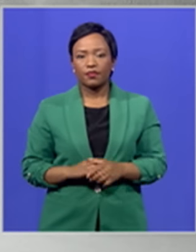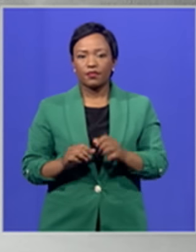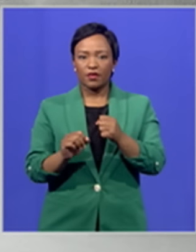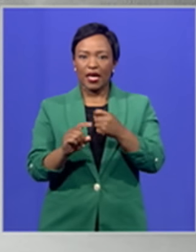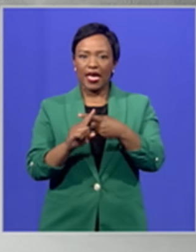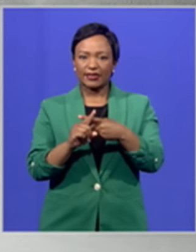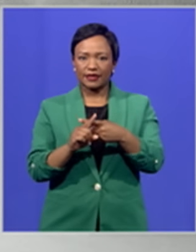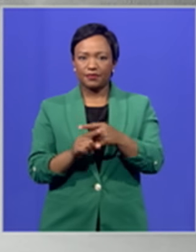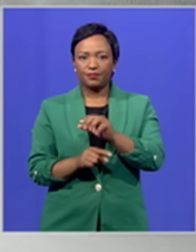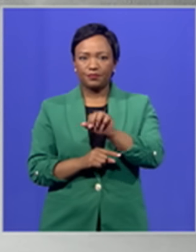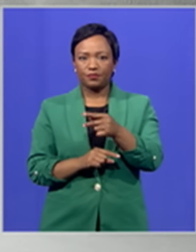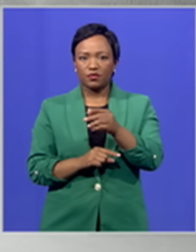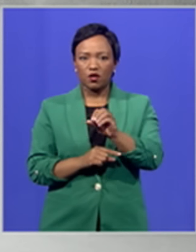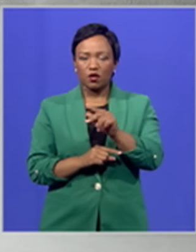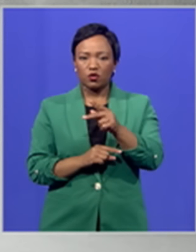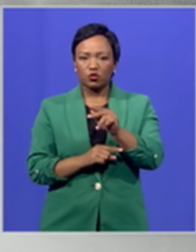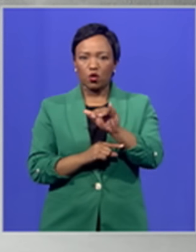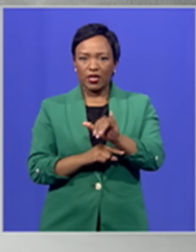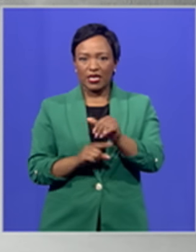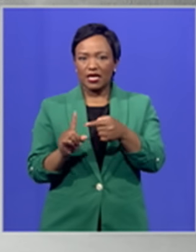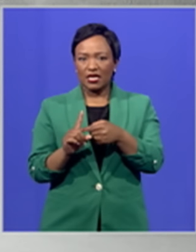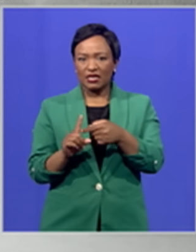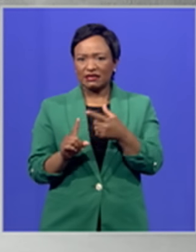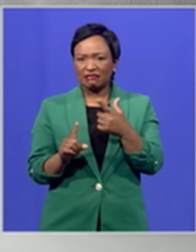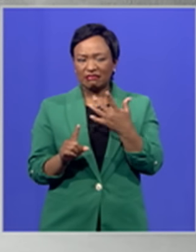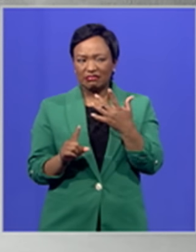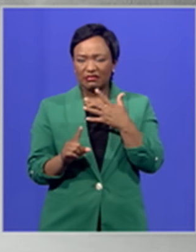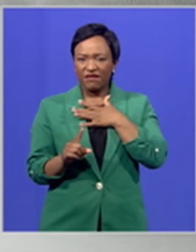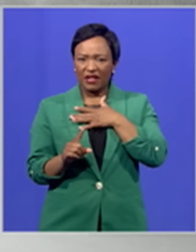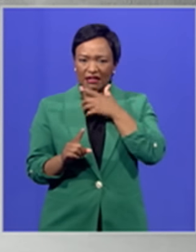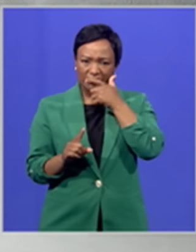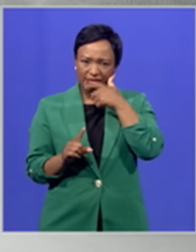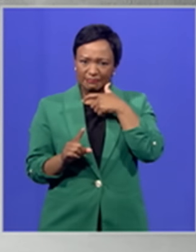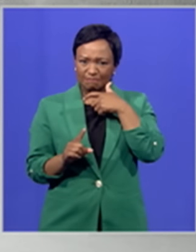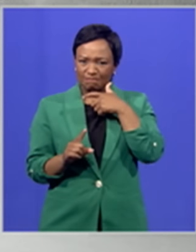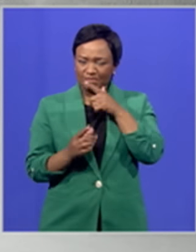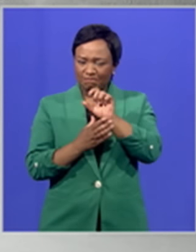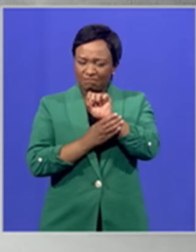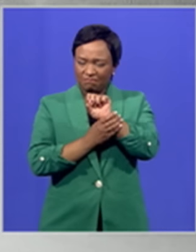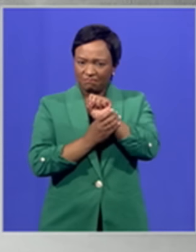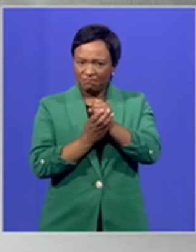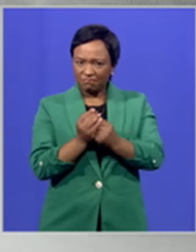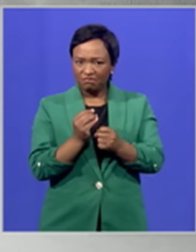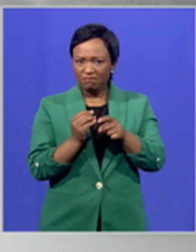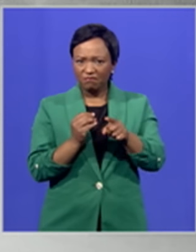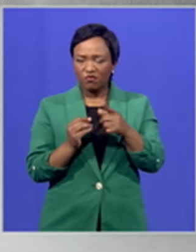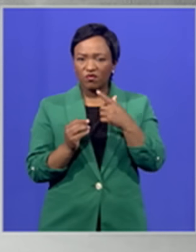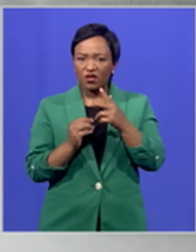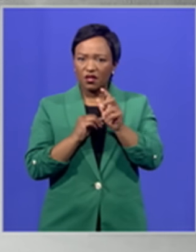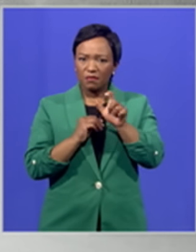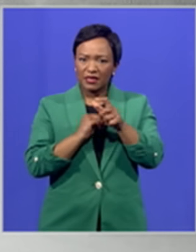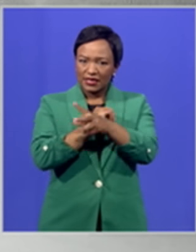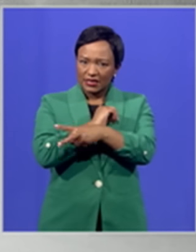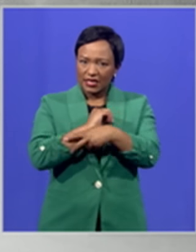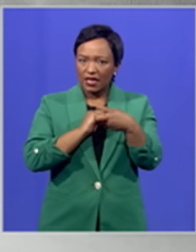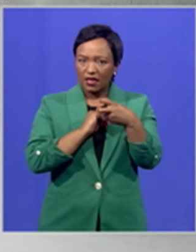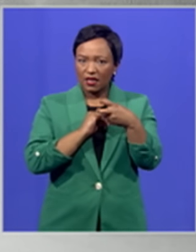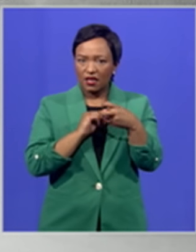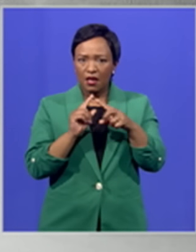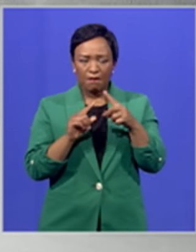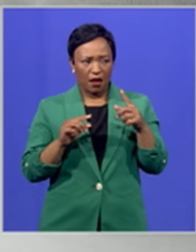la X Shoki Magapa yena o re di a swabisha tše le gona re tseba lehodu le swara ka morwalo go latolwa